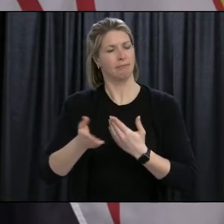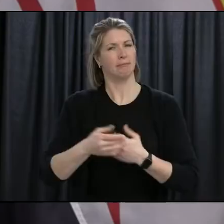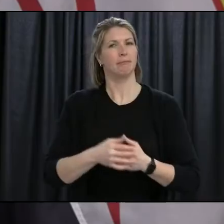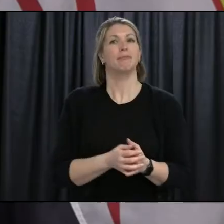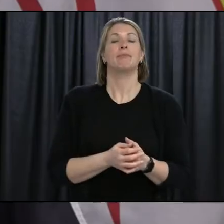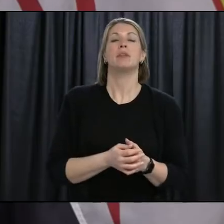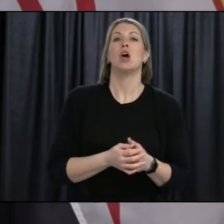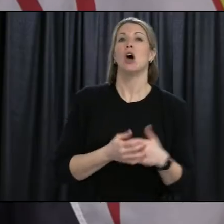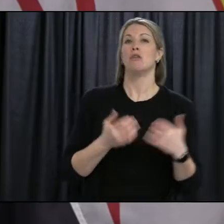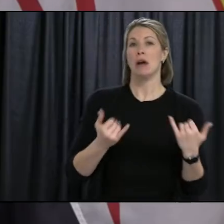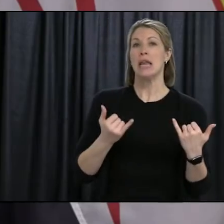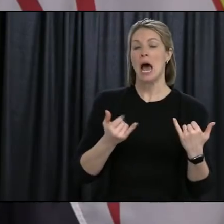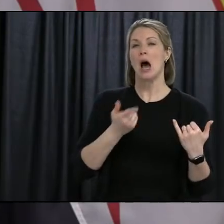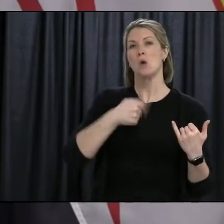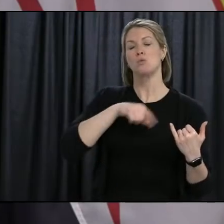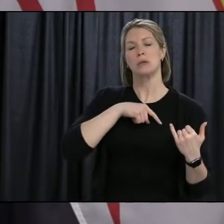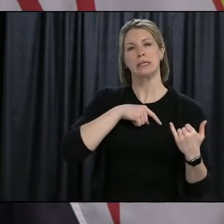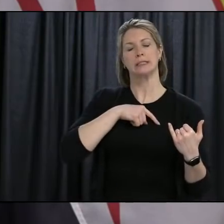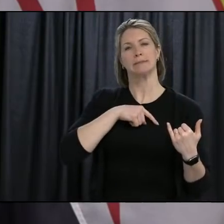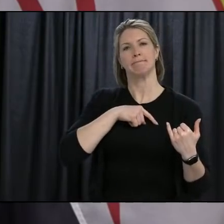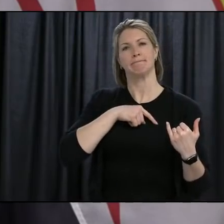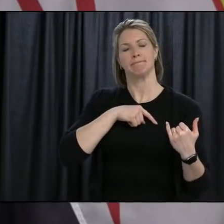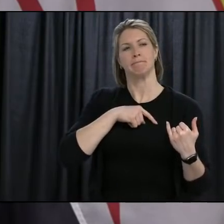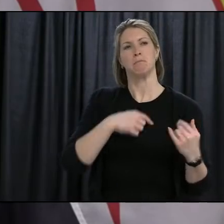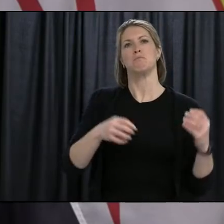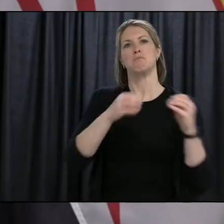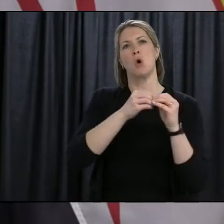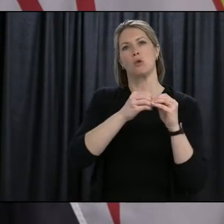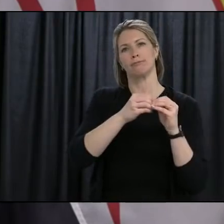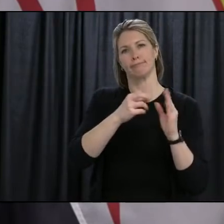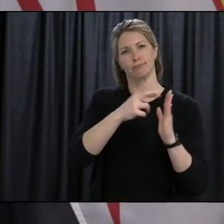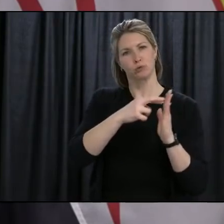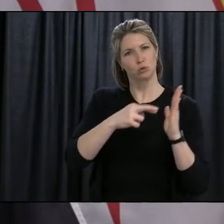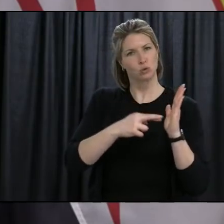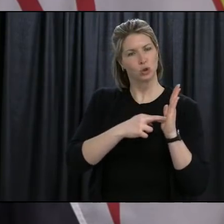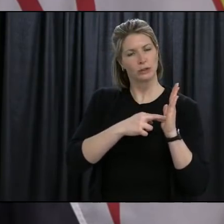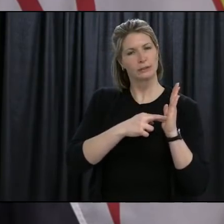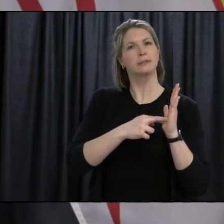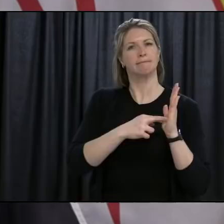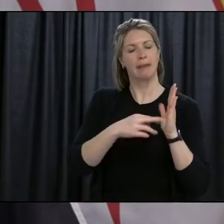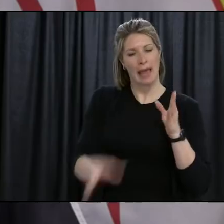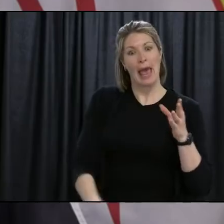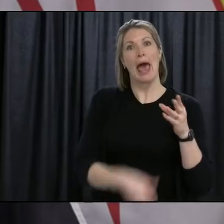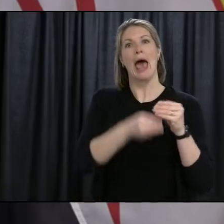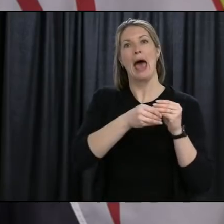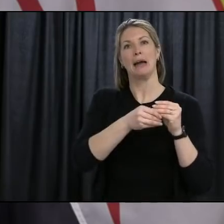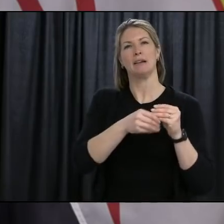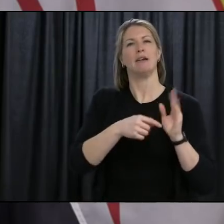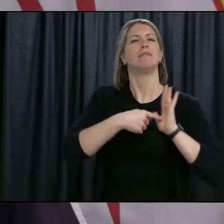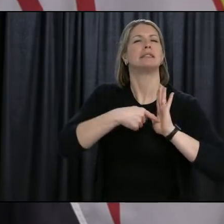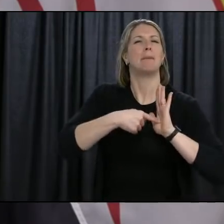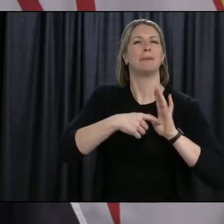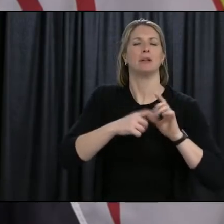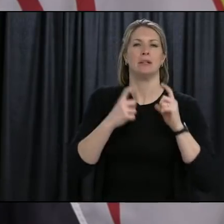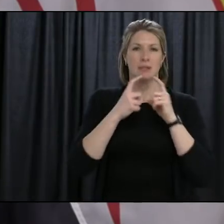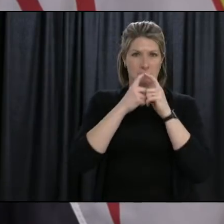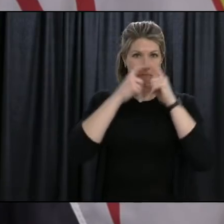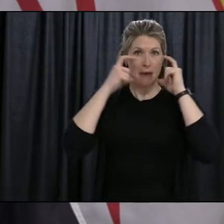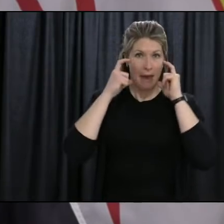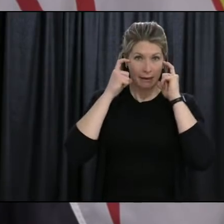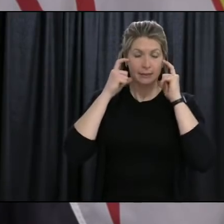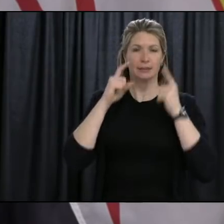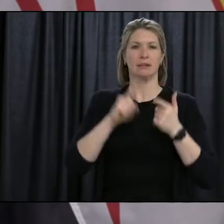schools that would result in a reduced risk of transmission. So with regard to masks, with regard to physical